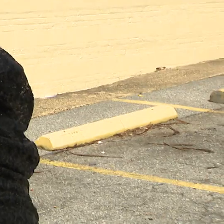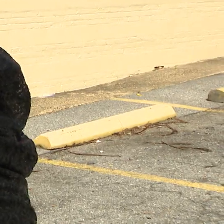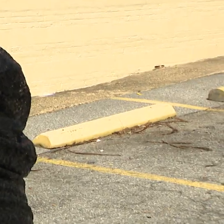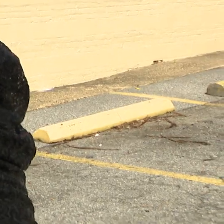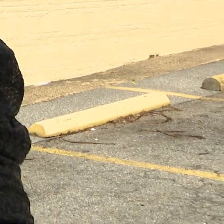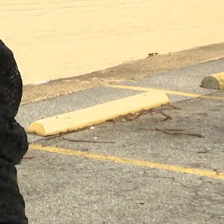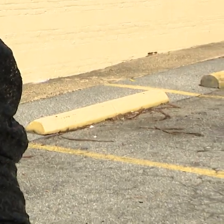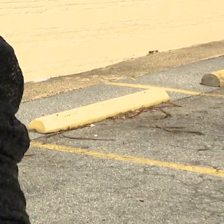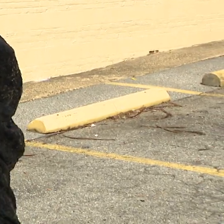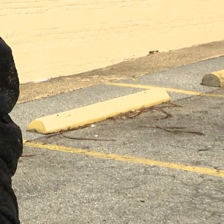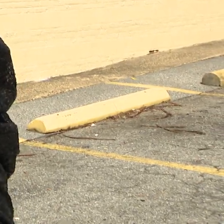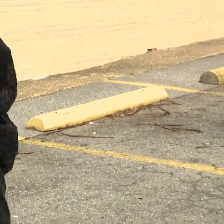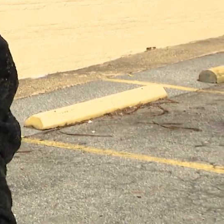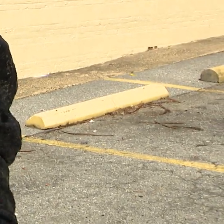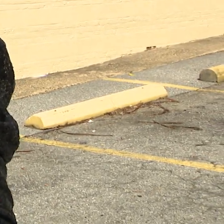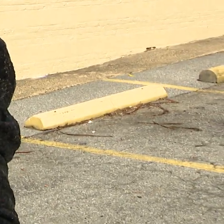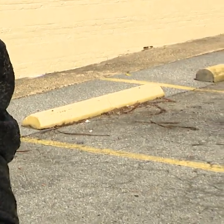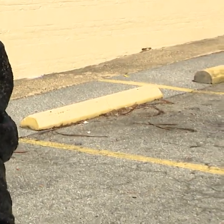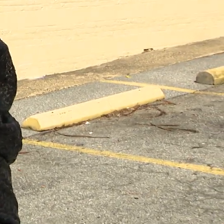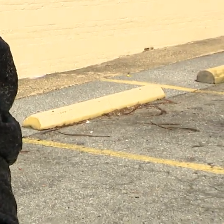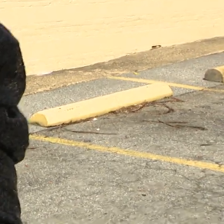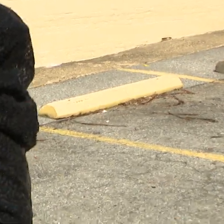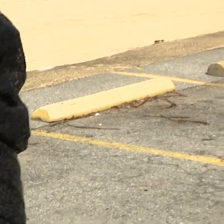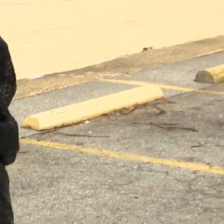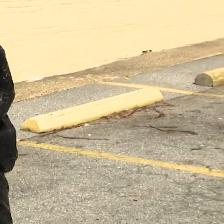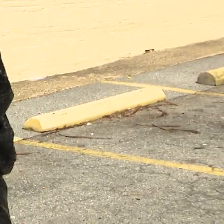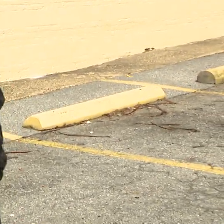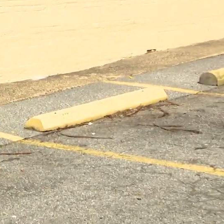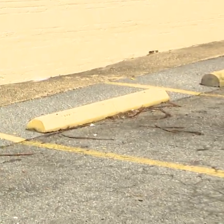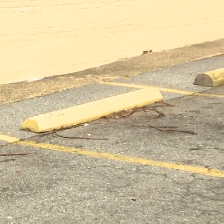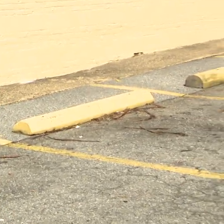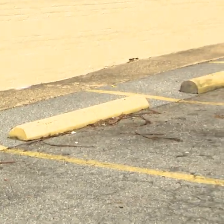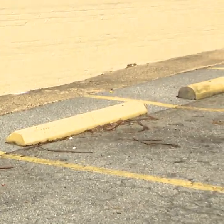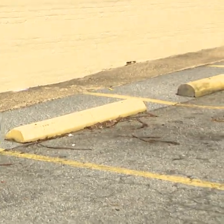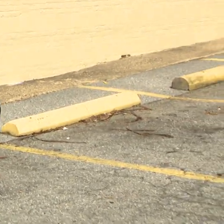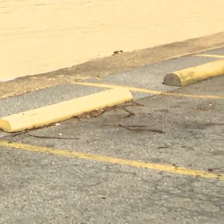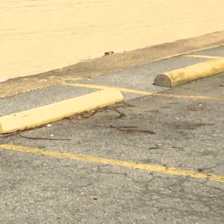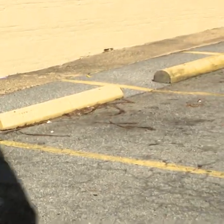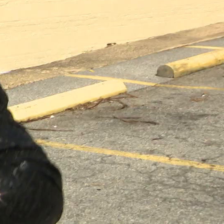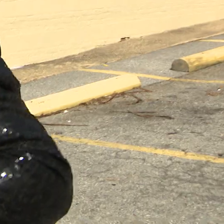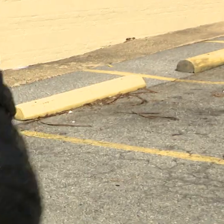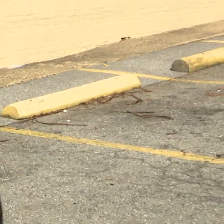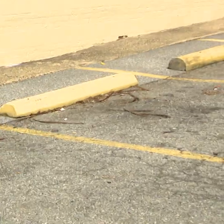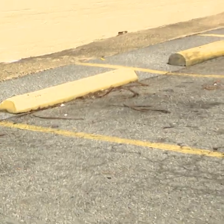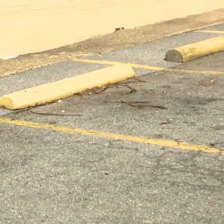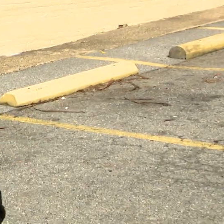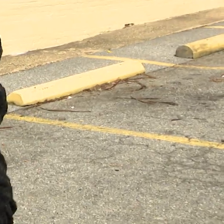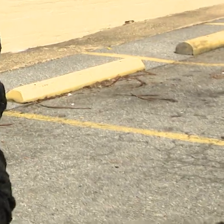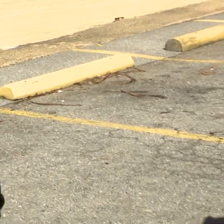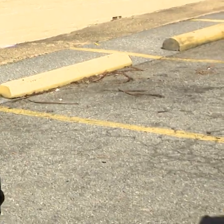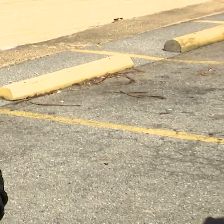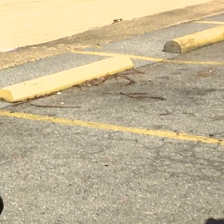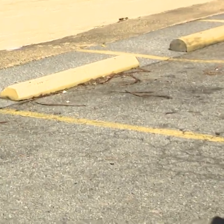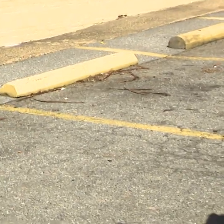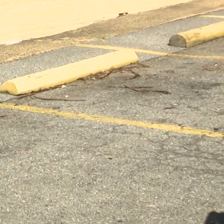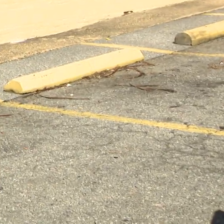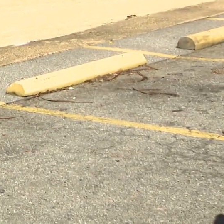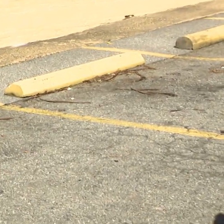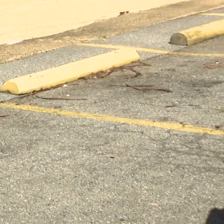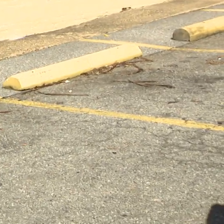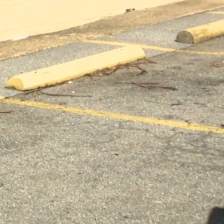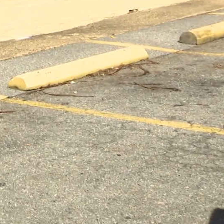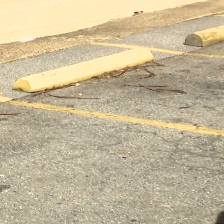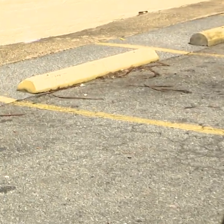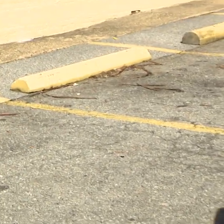clients scheduled for that day. As I pull up outside of my new building, I get a phone call